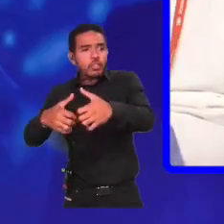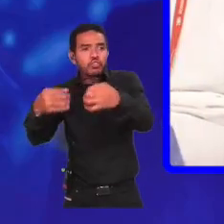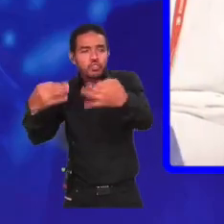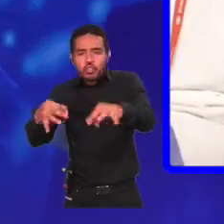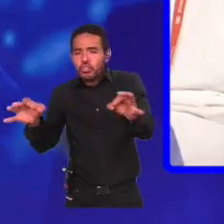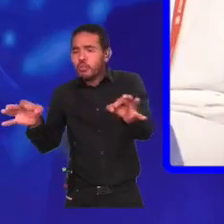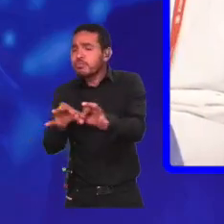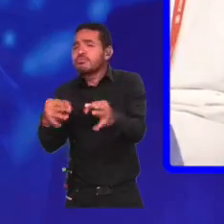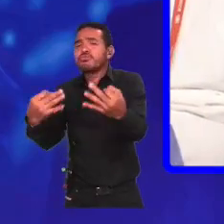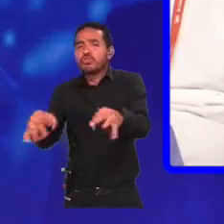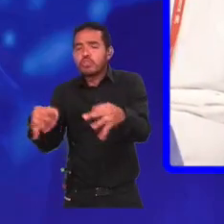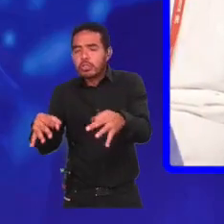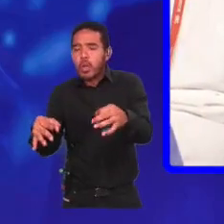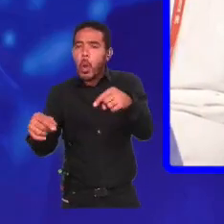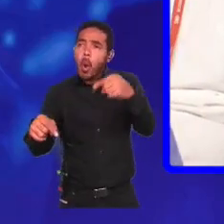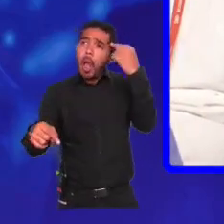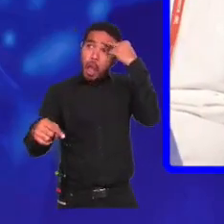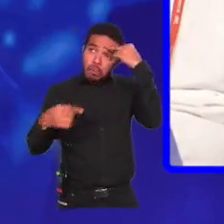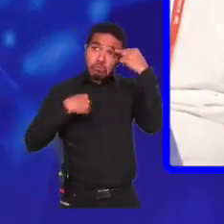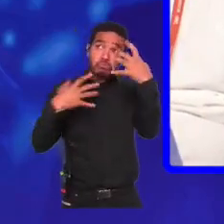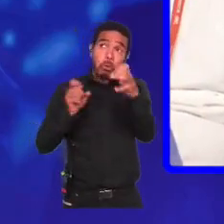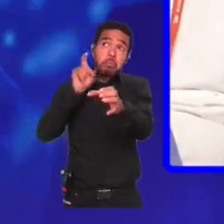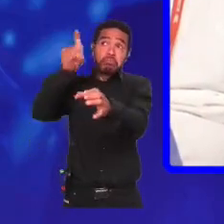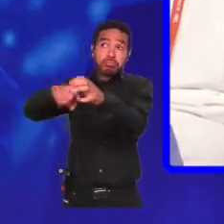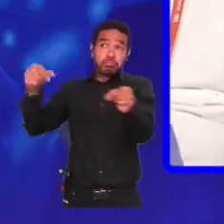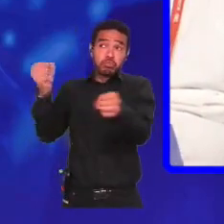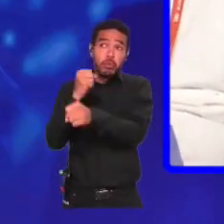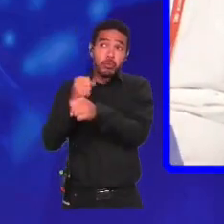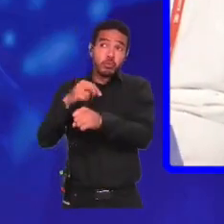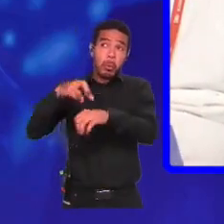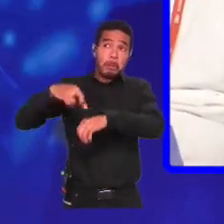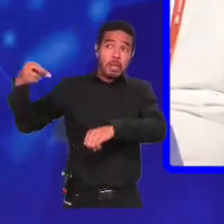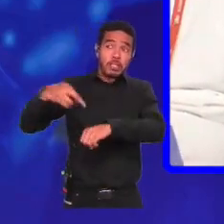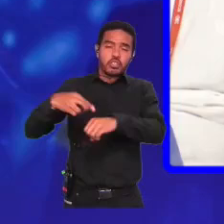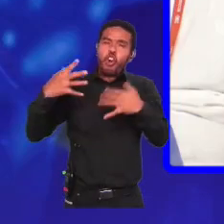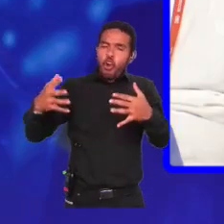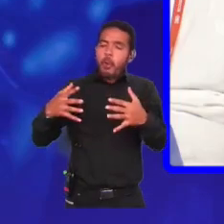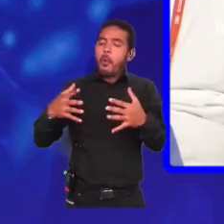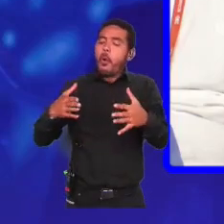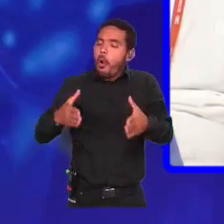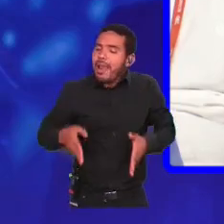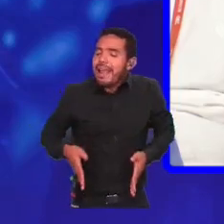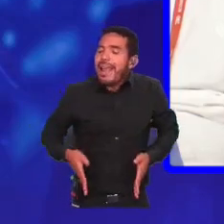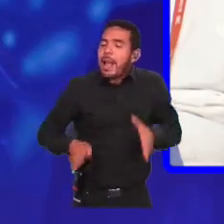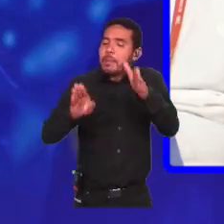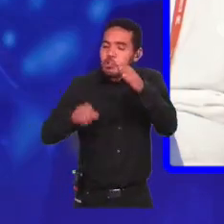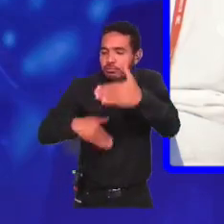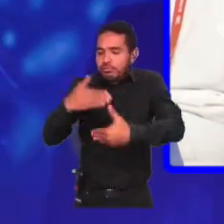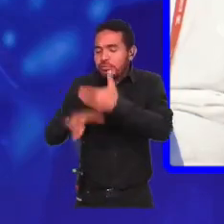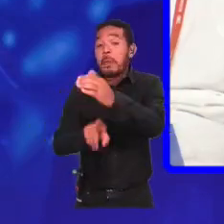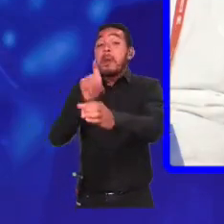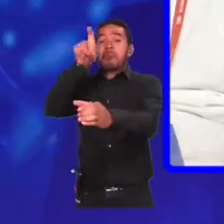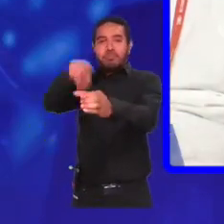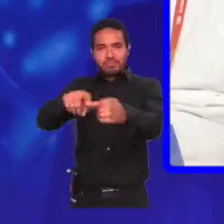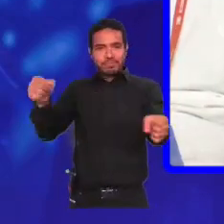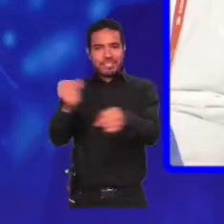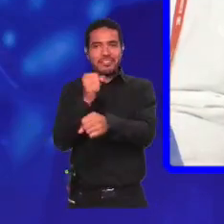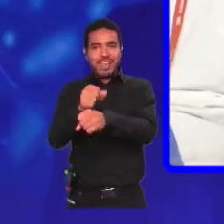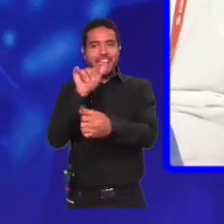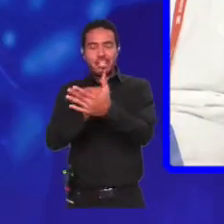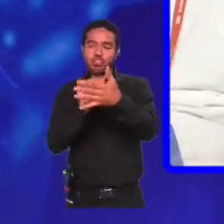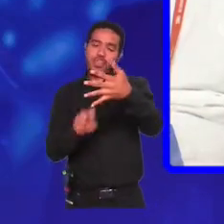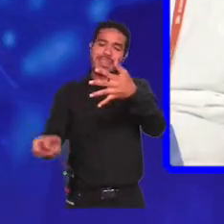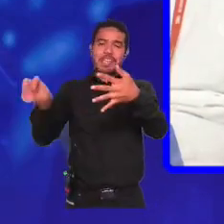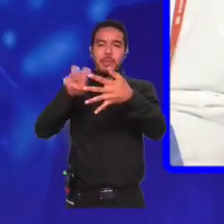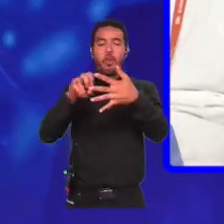say, oh, so I can work with you guys? What is the path to reach that level, or at least understanding what